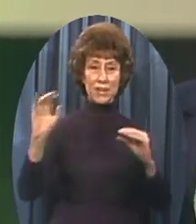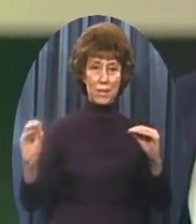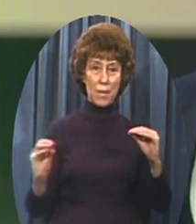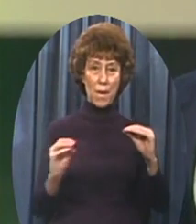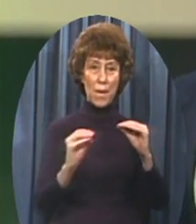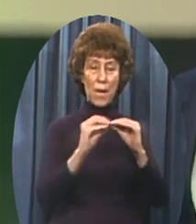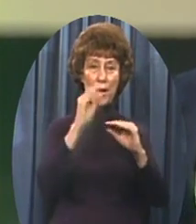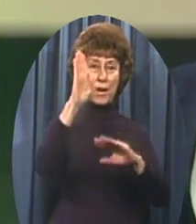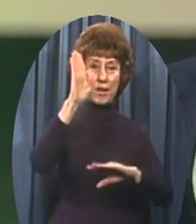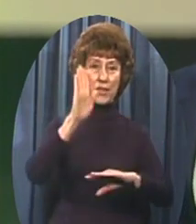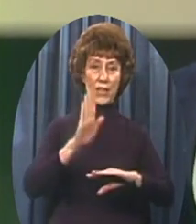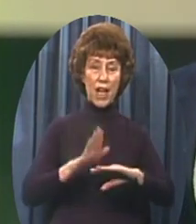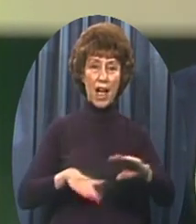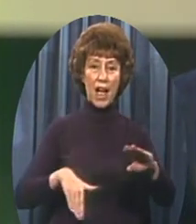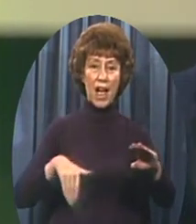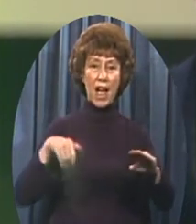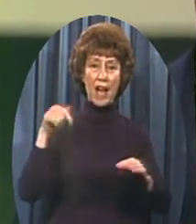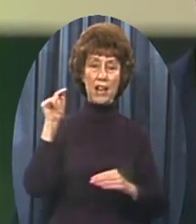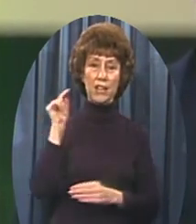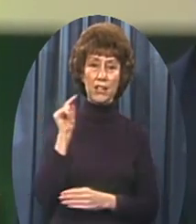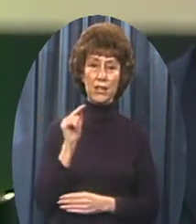than you'd